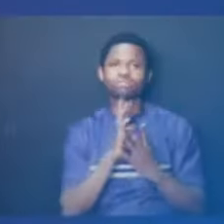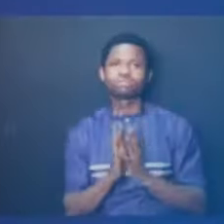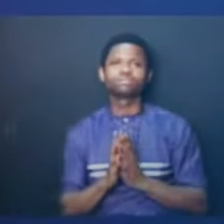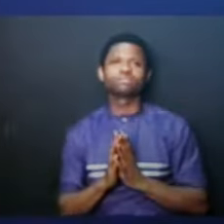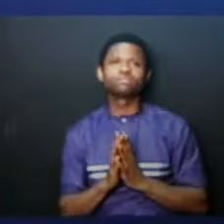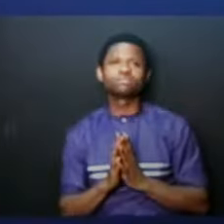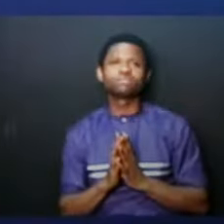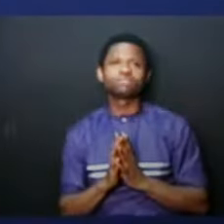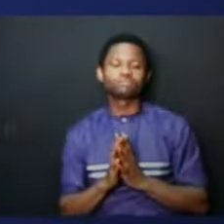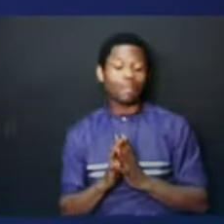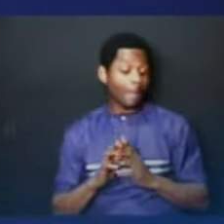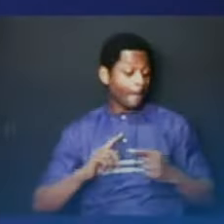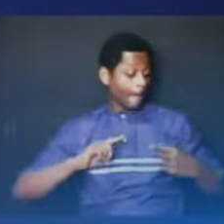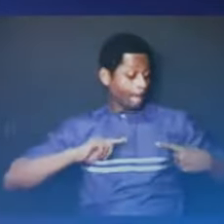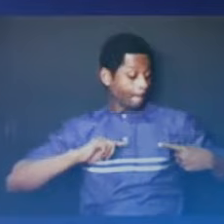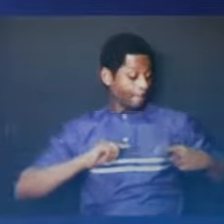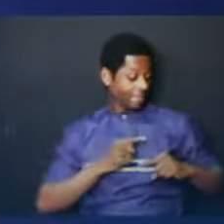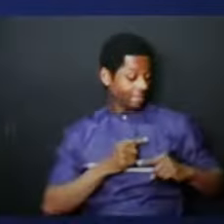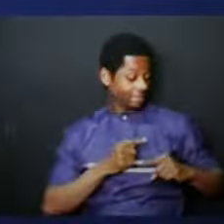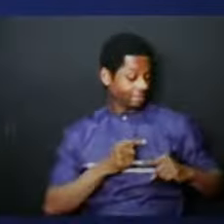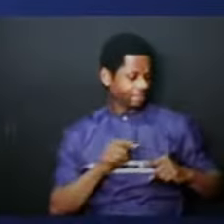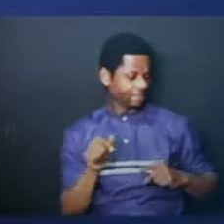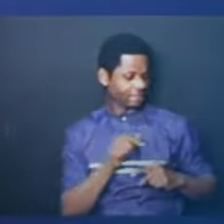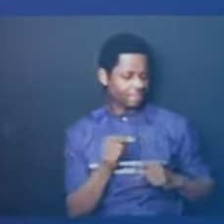is a seed.